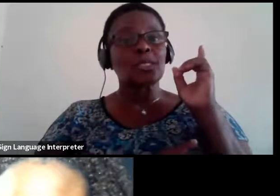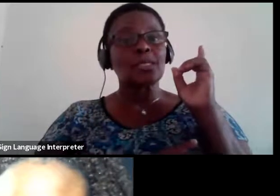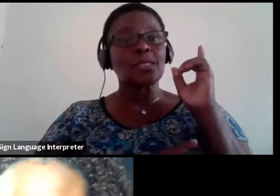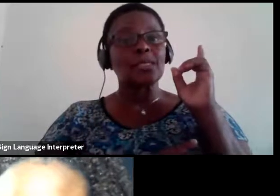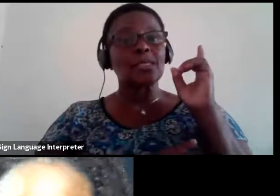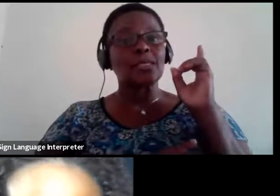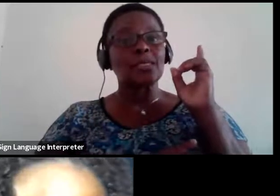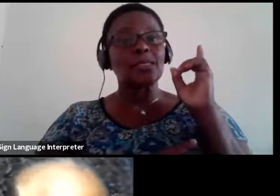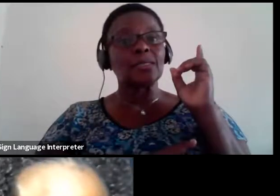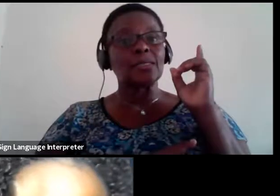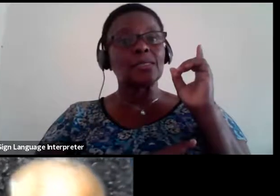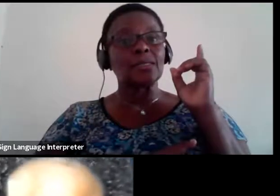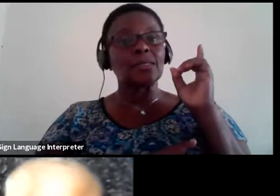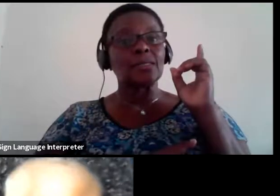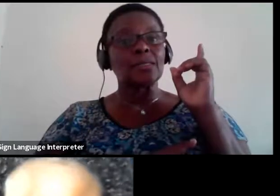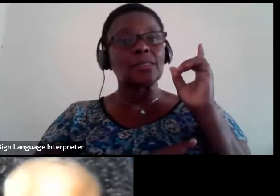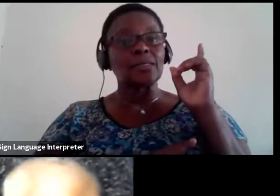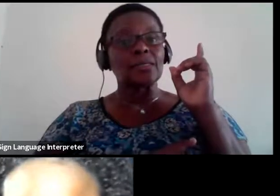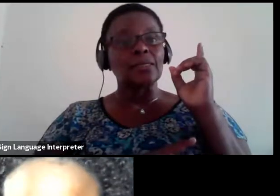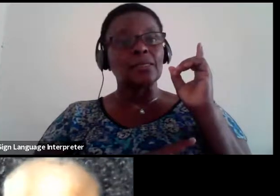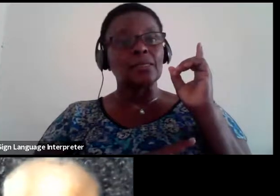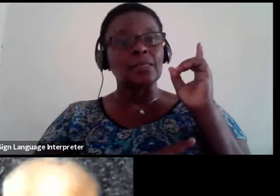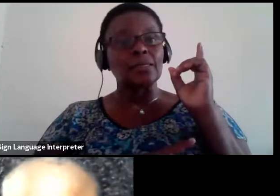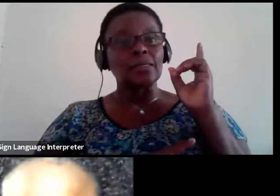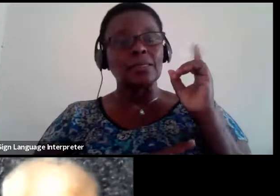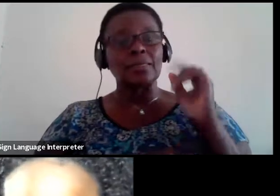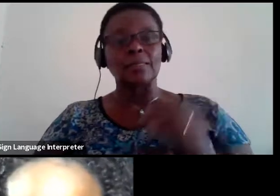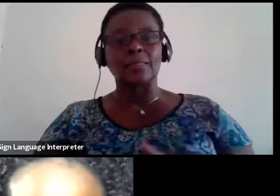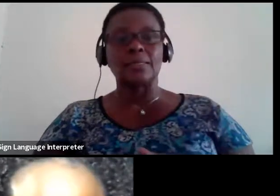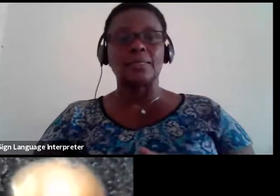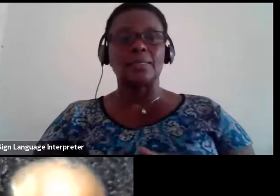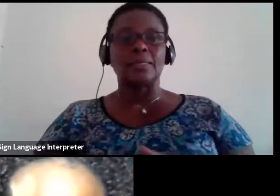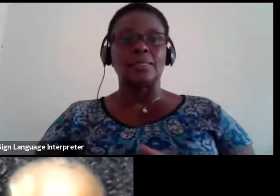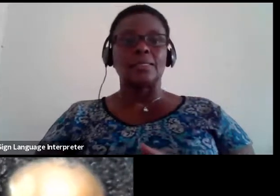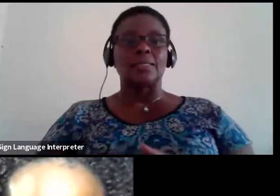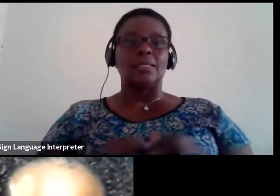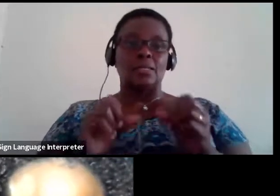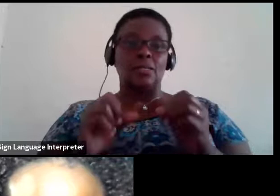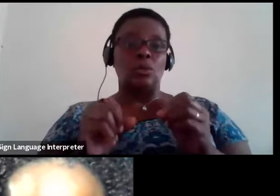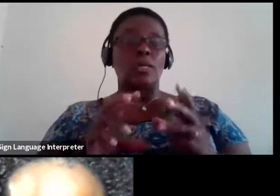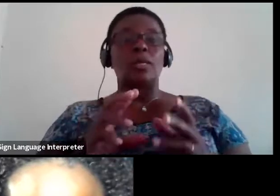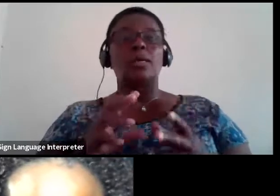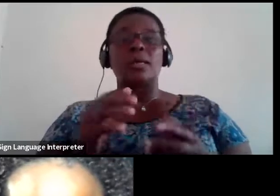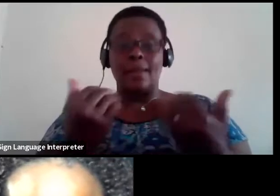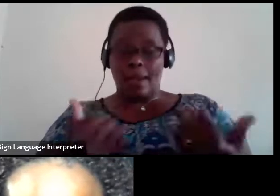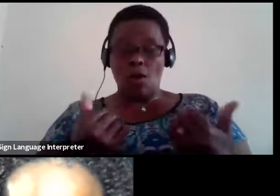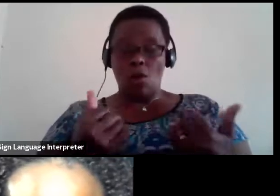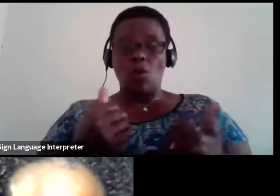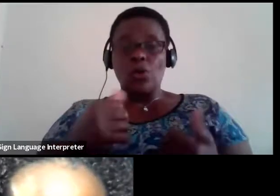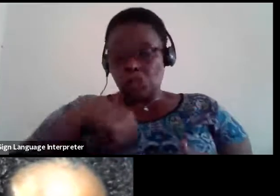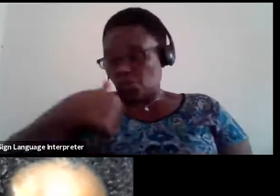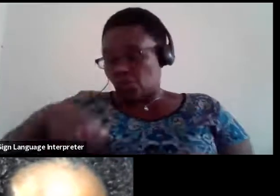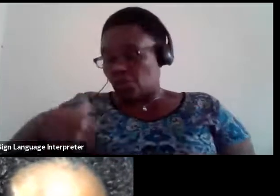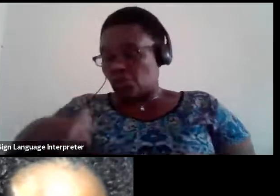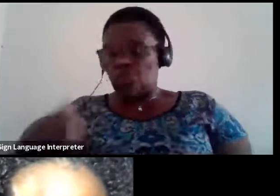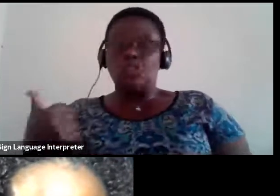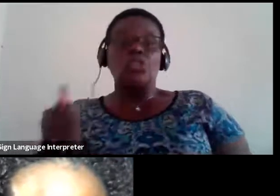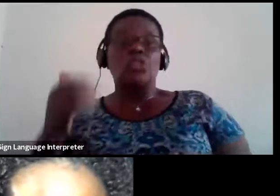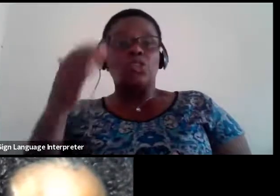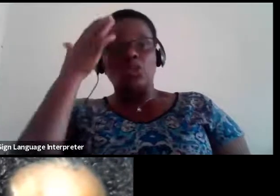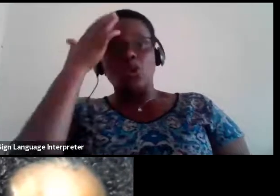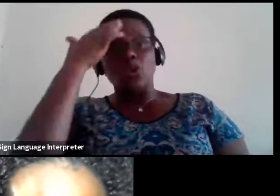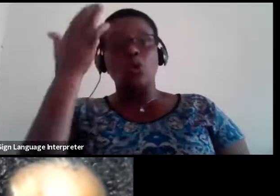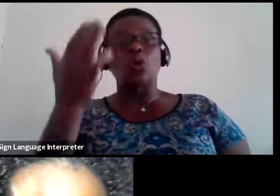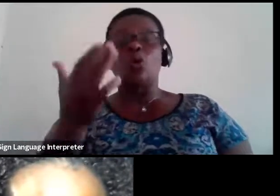kind of lost you a little, Sandra. made they are realized how important it is to be safe if they are. Oh, sorry. So what